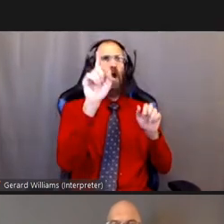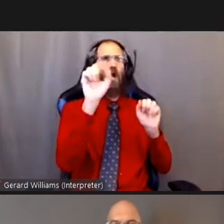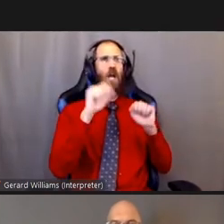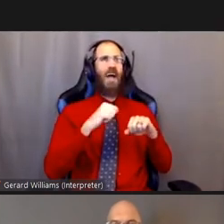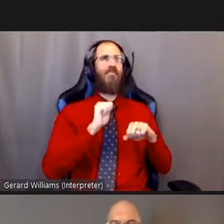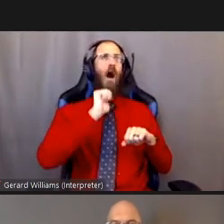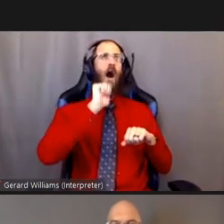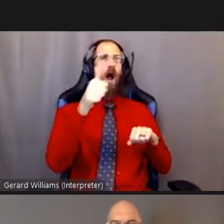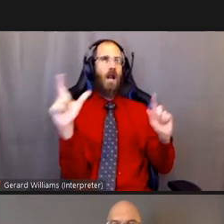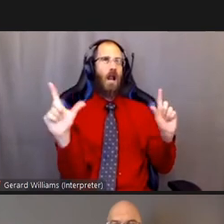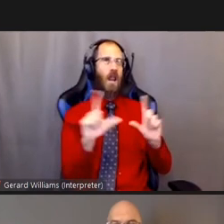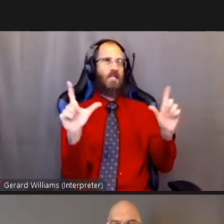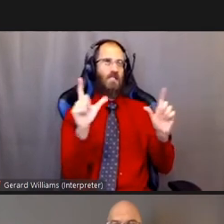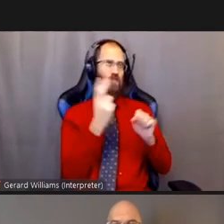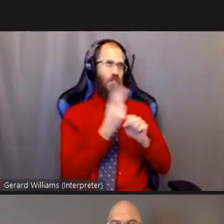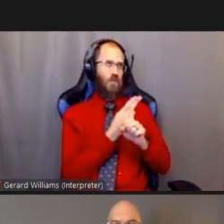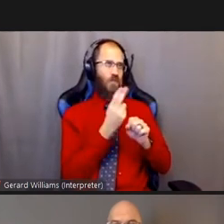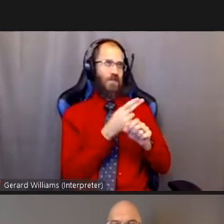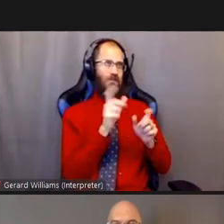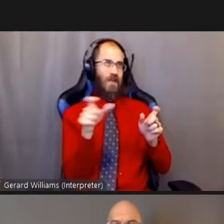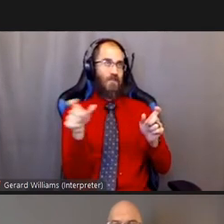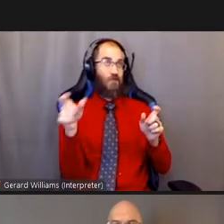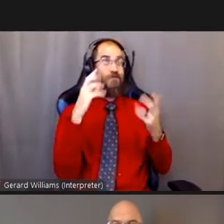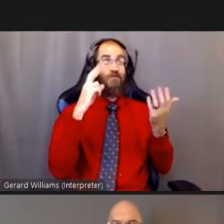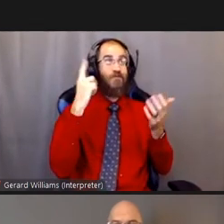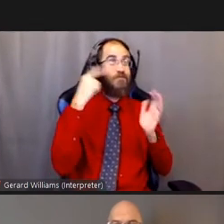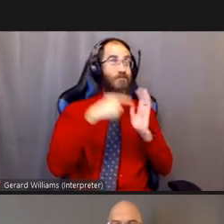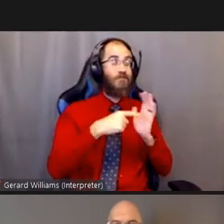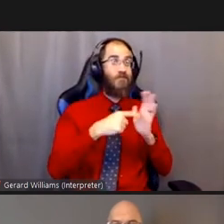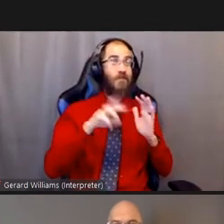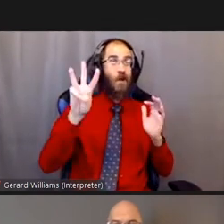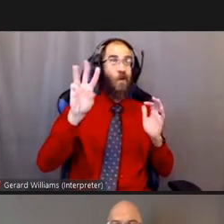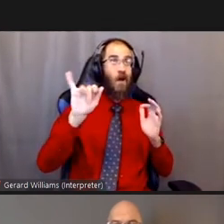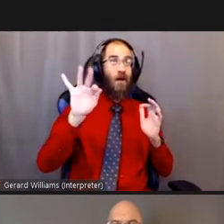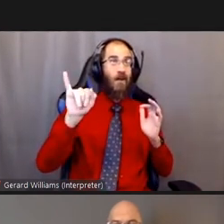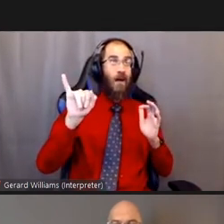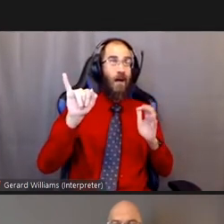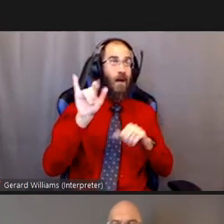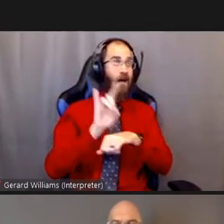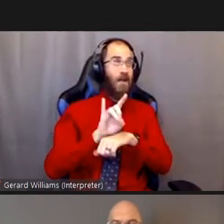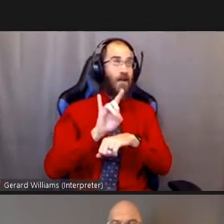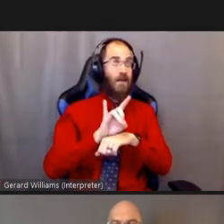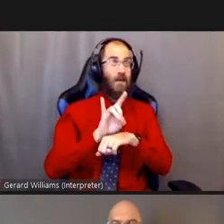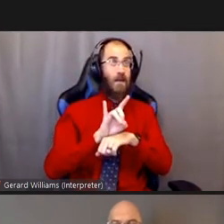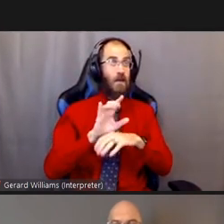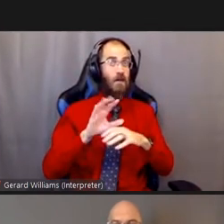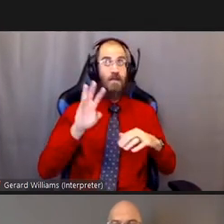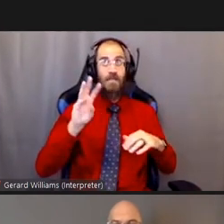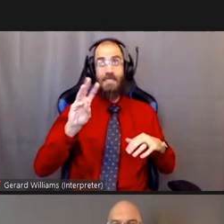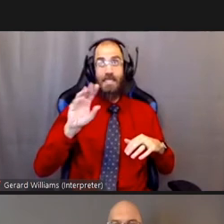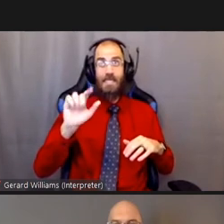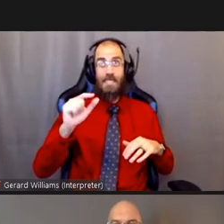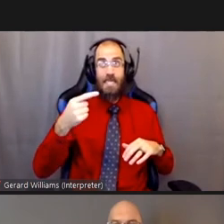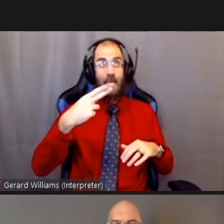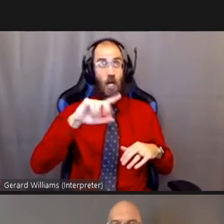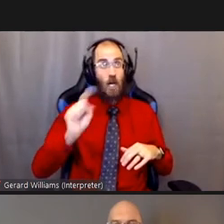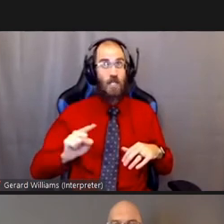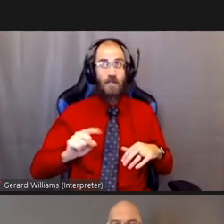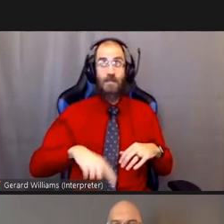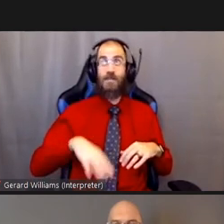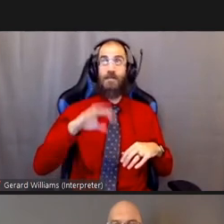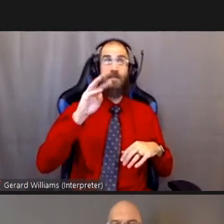spectrum that would enable, for example, Wi-Fi in the 6 gigahertz, 61 to 71